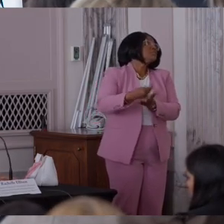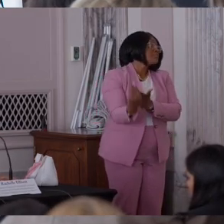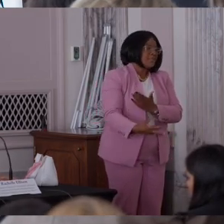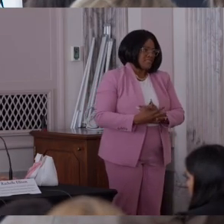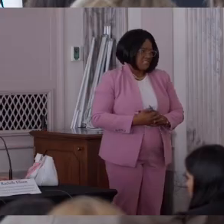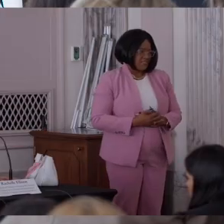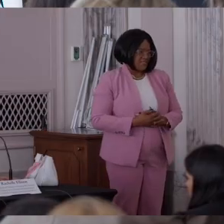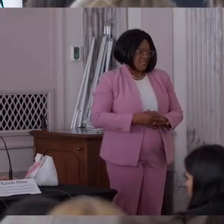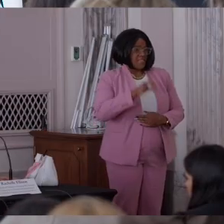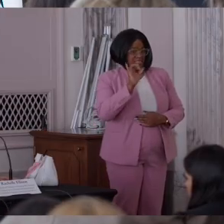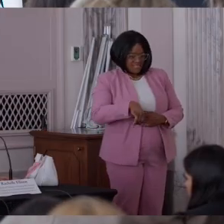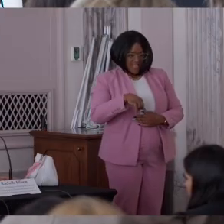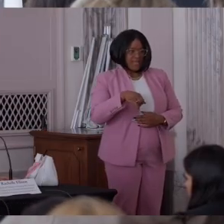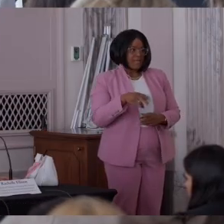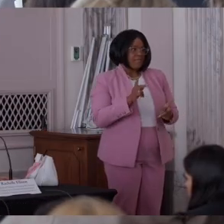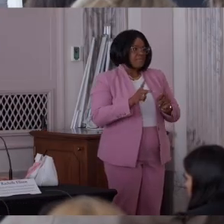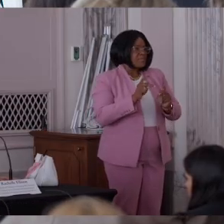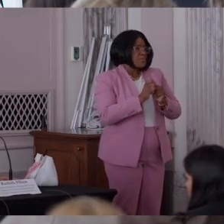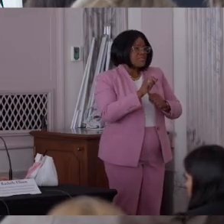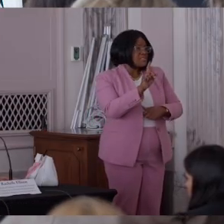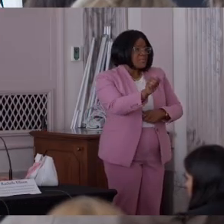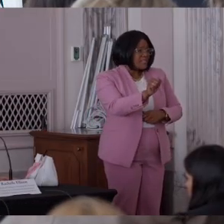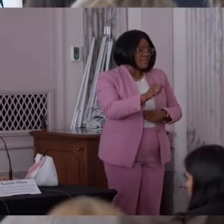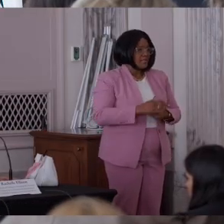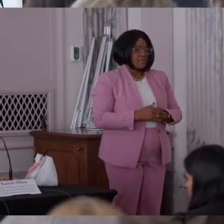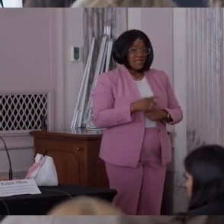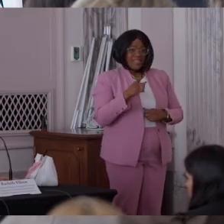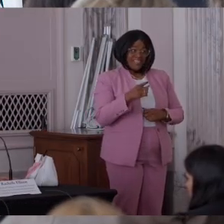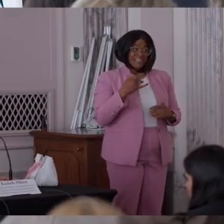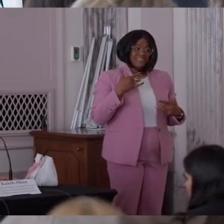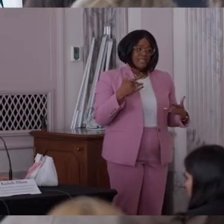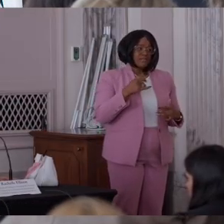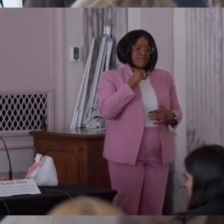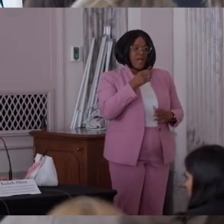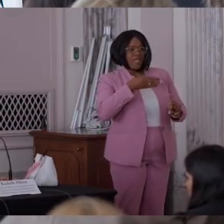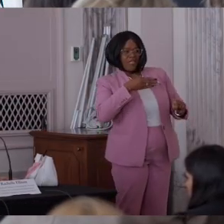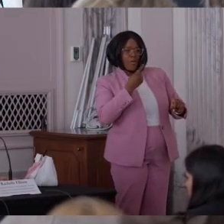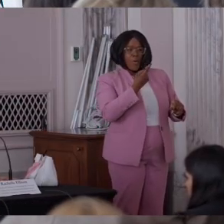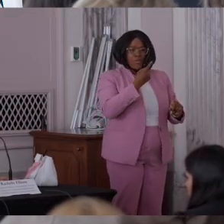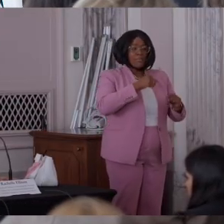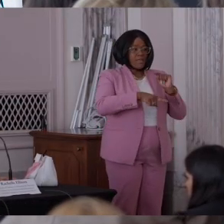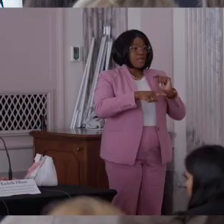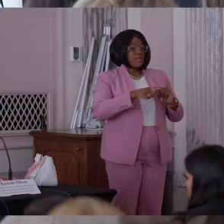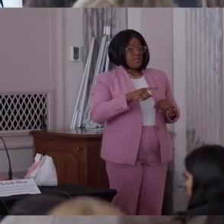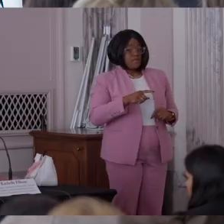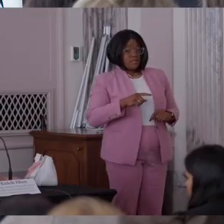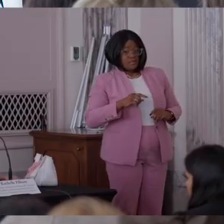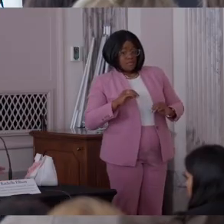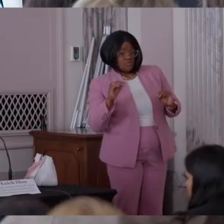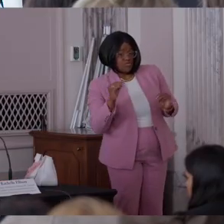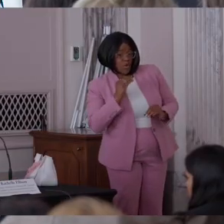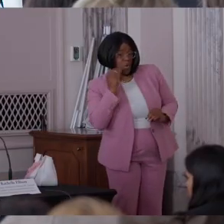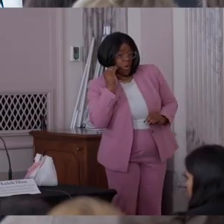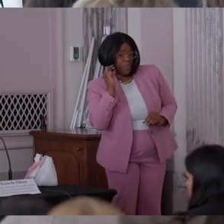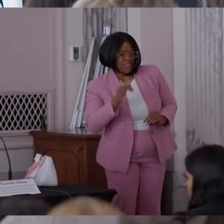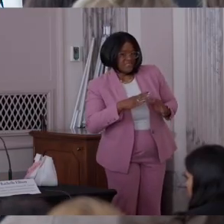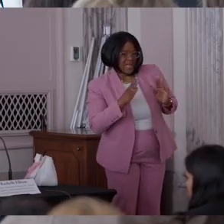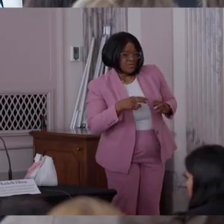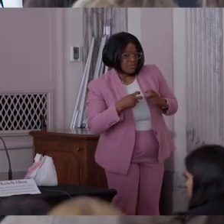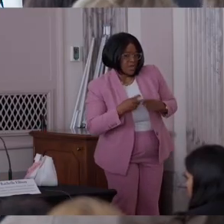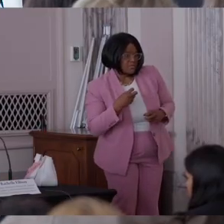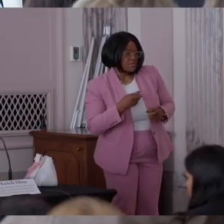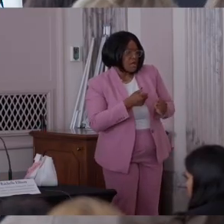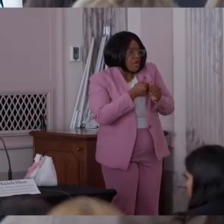it becomes people with disabilities overwhelmingly impacted, but you see that homelessness is a housing issue. So follow the